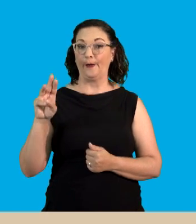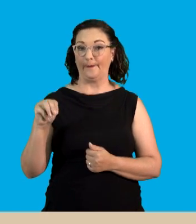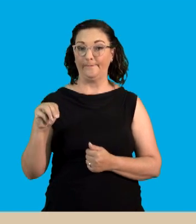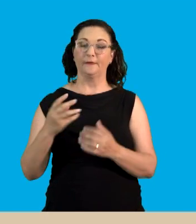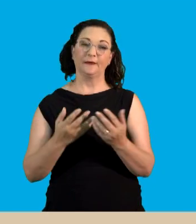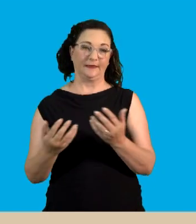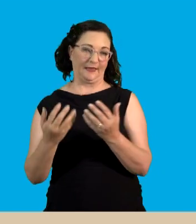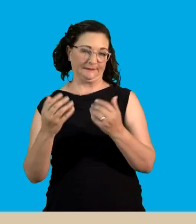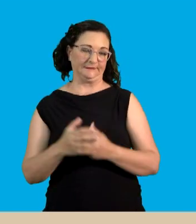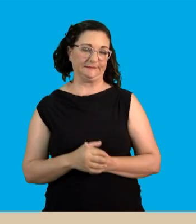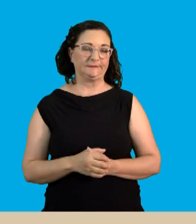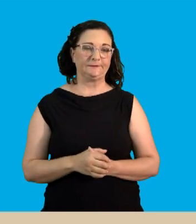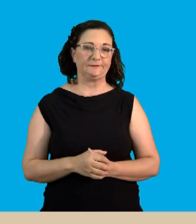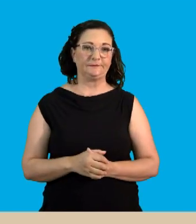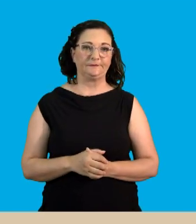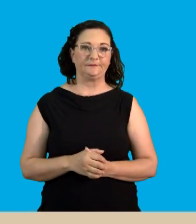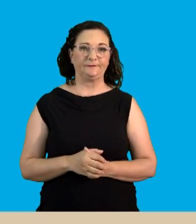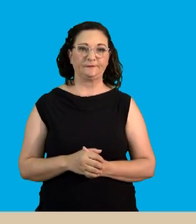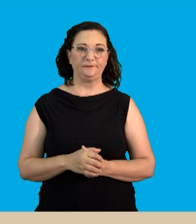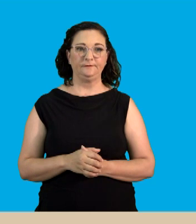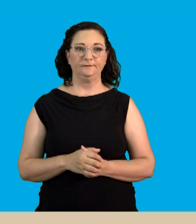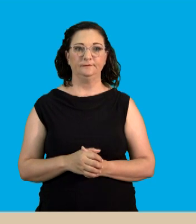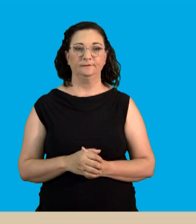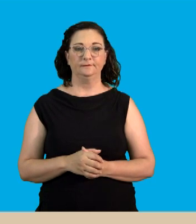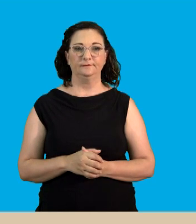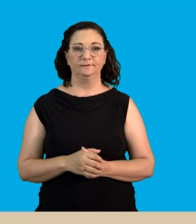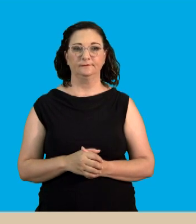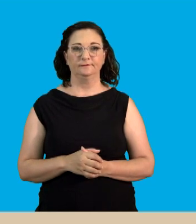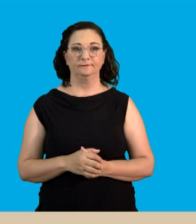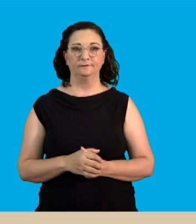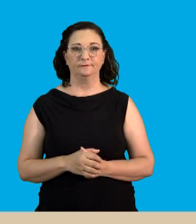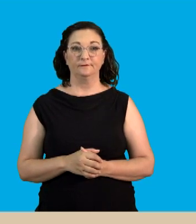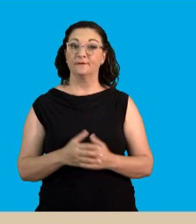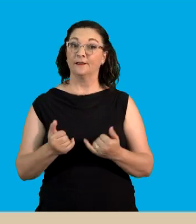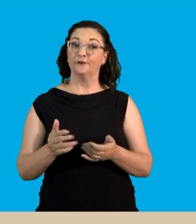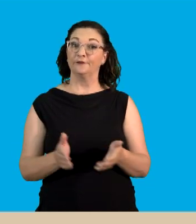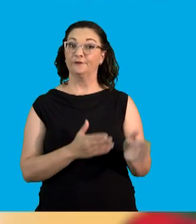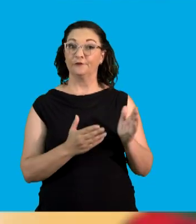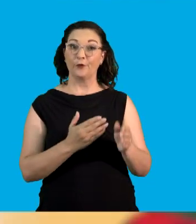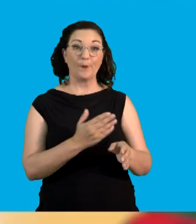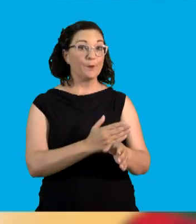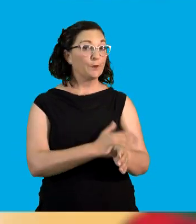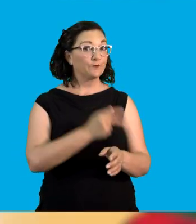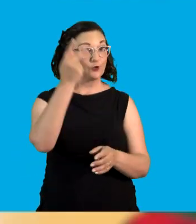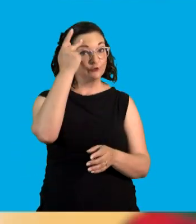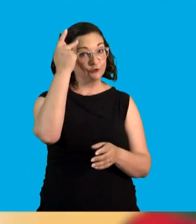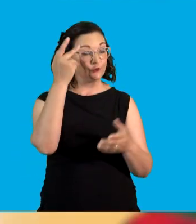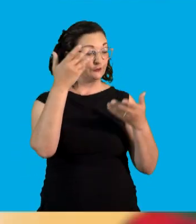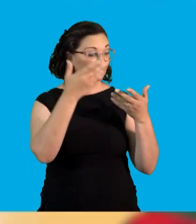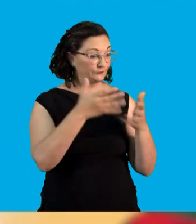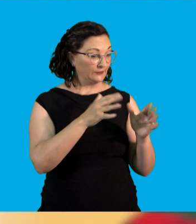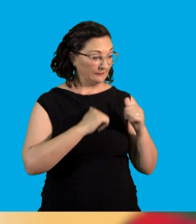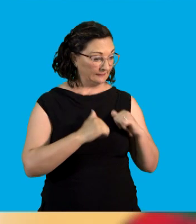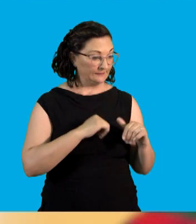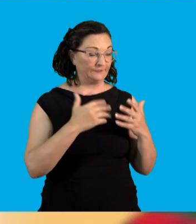Okay. Now, We are done looking at our prior